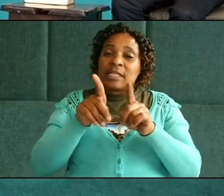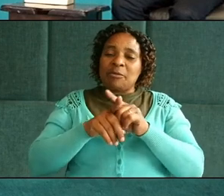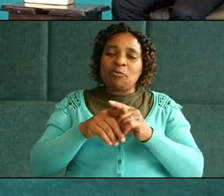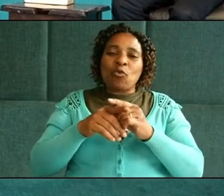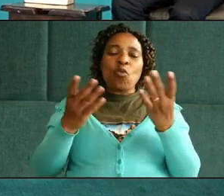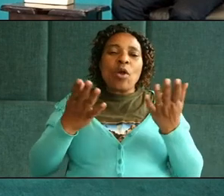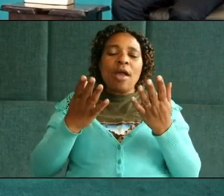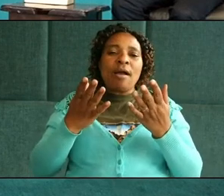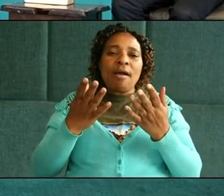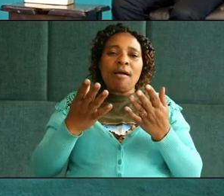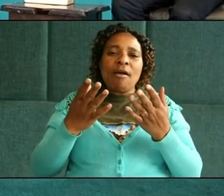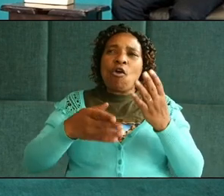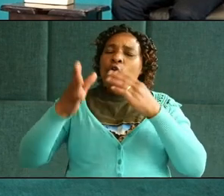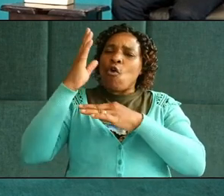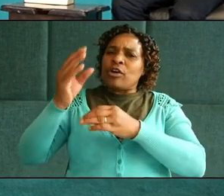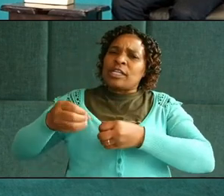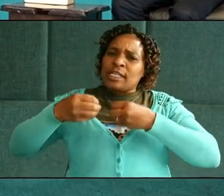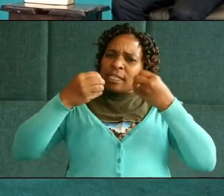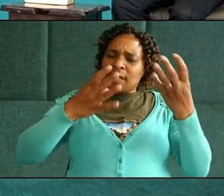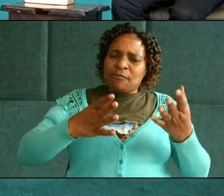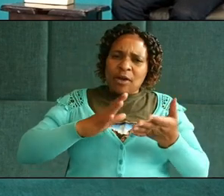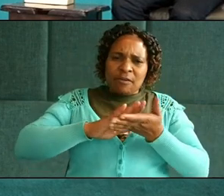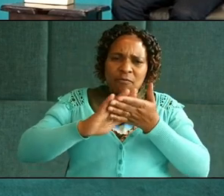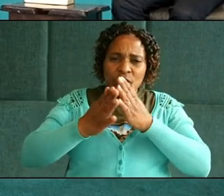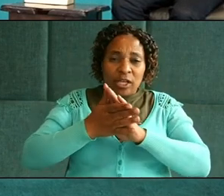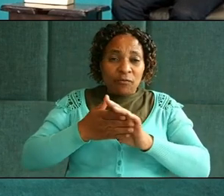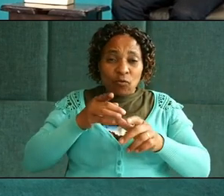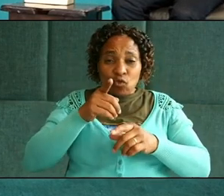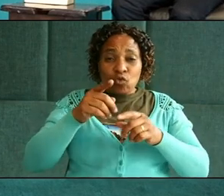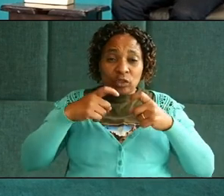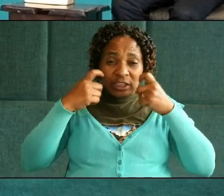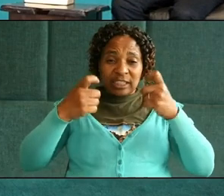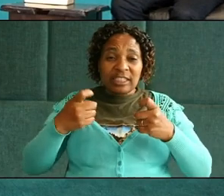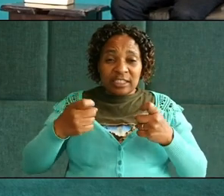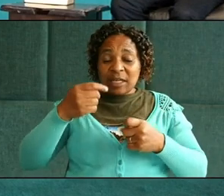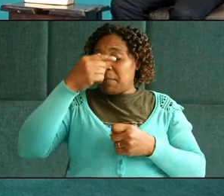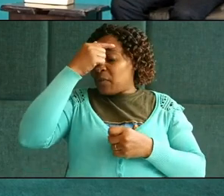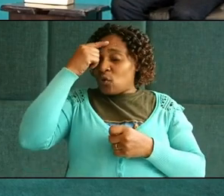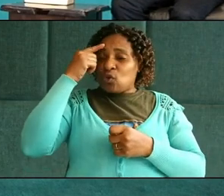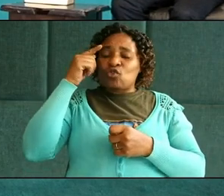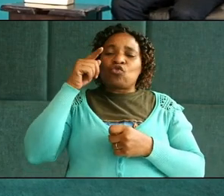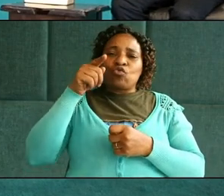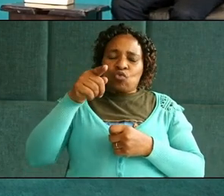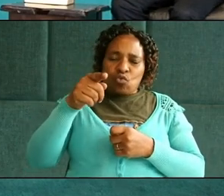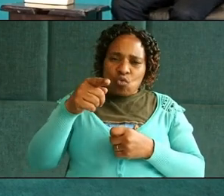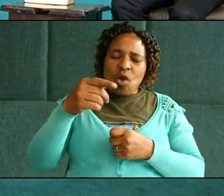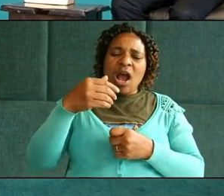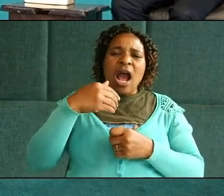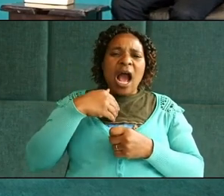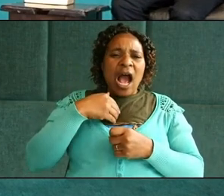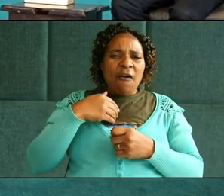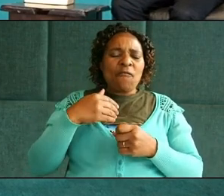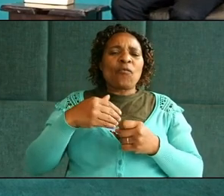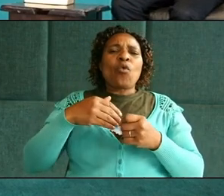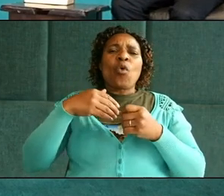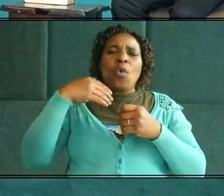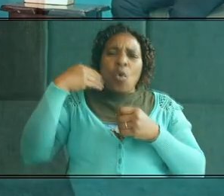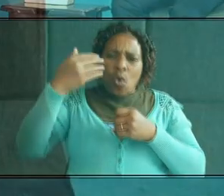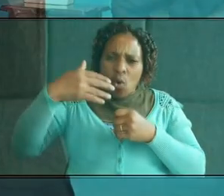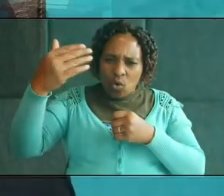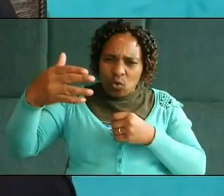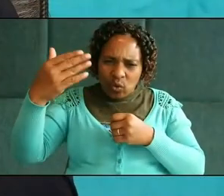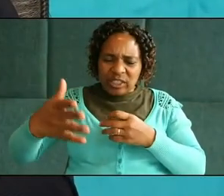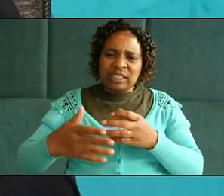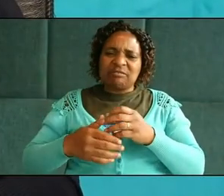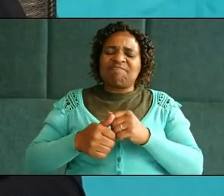point where God cannot forgive your sins, it's because you have constantly denied the Holy